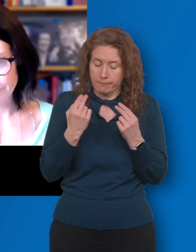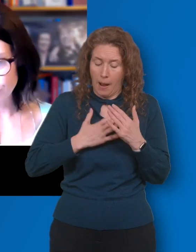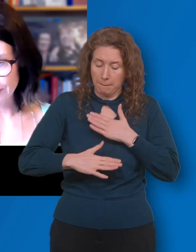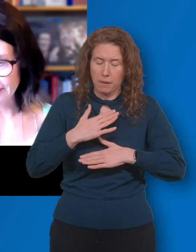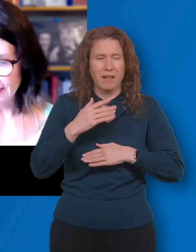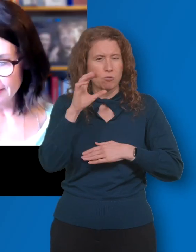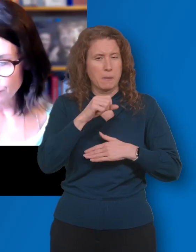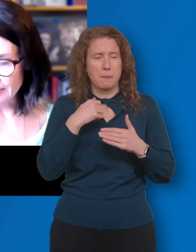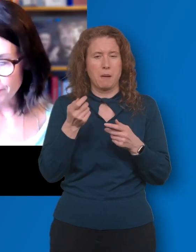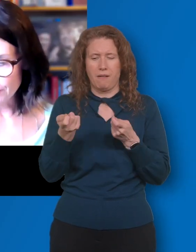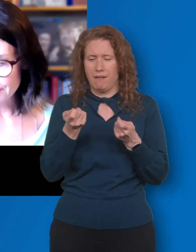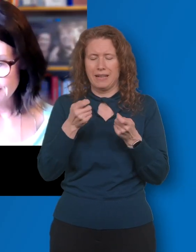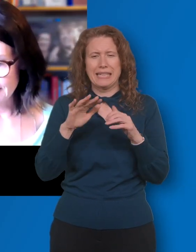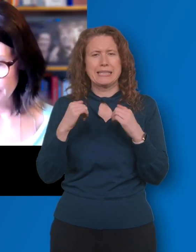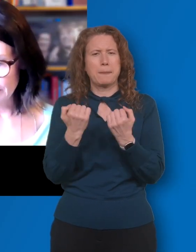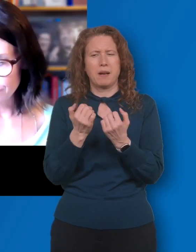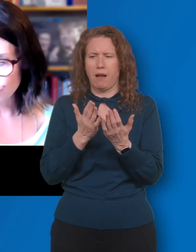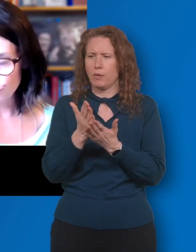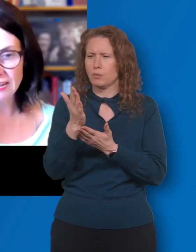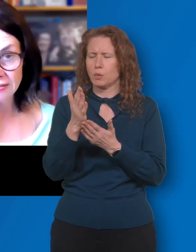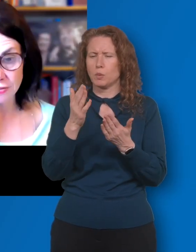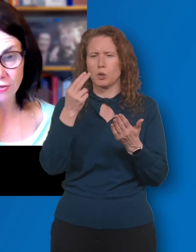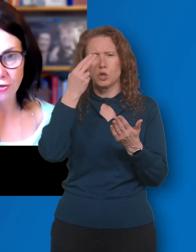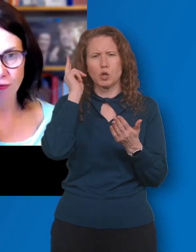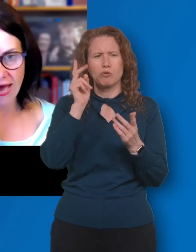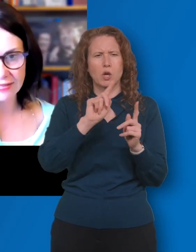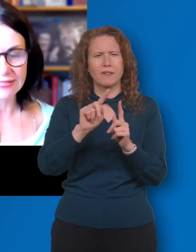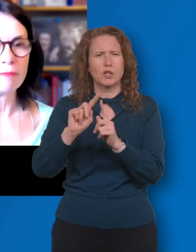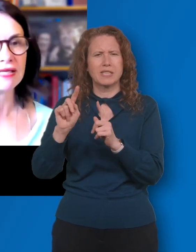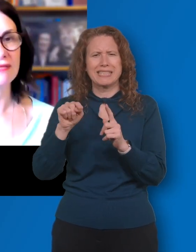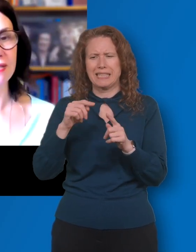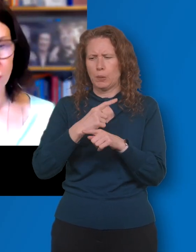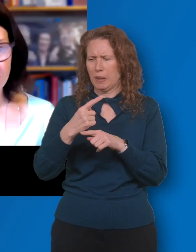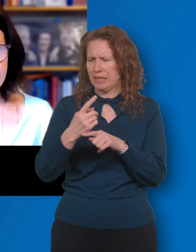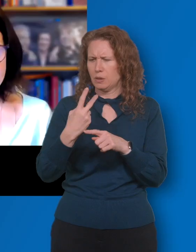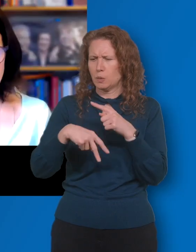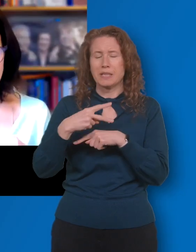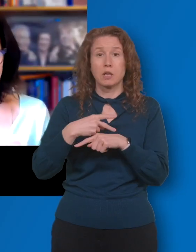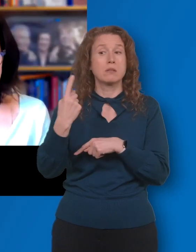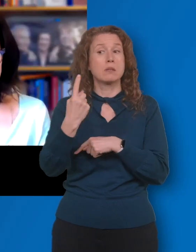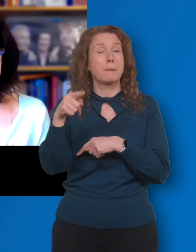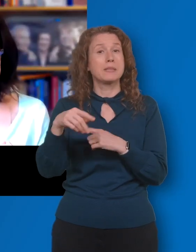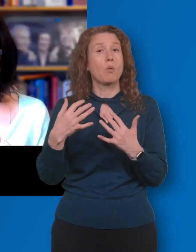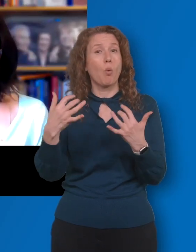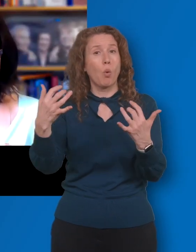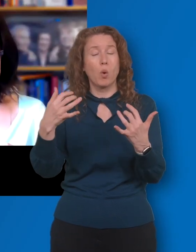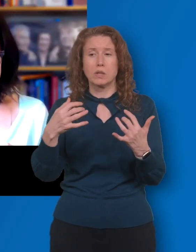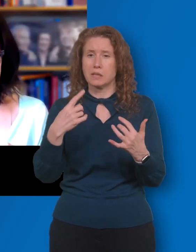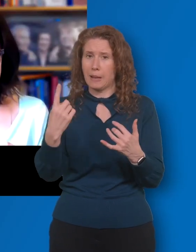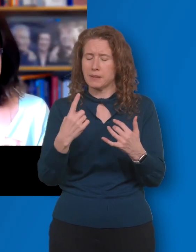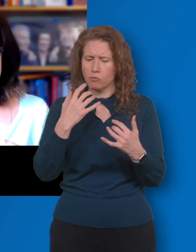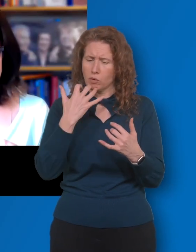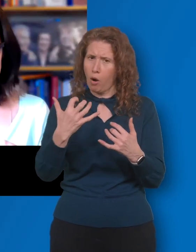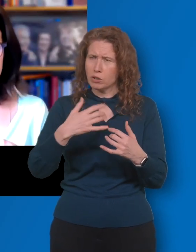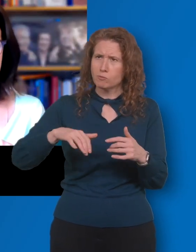seminar during Neurodiversity Week 2 years ago, and somebody in the audience was very courageous to ask